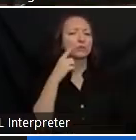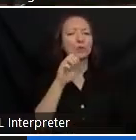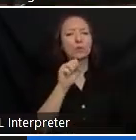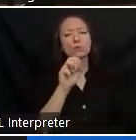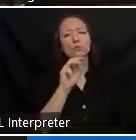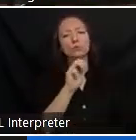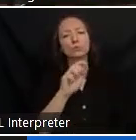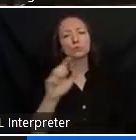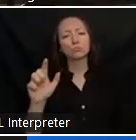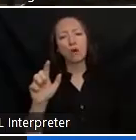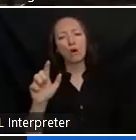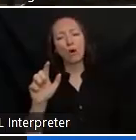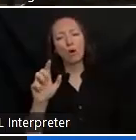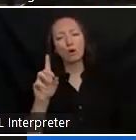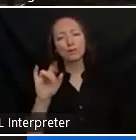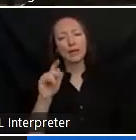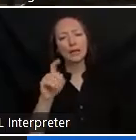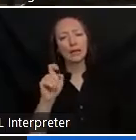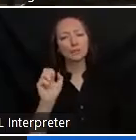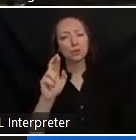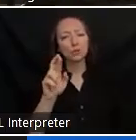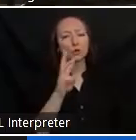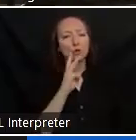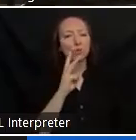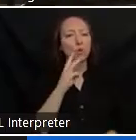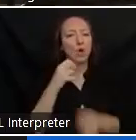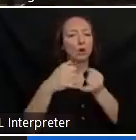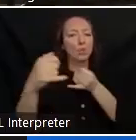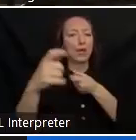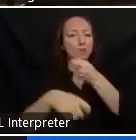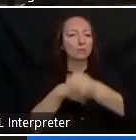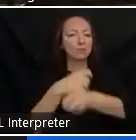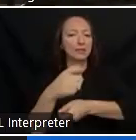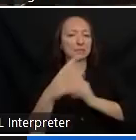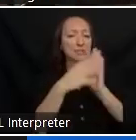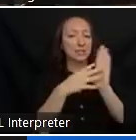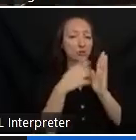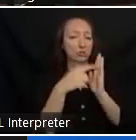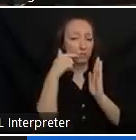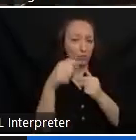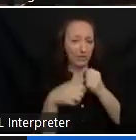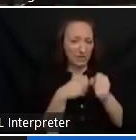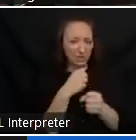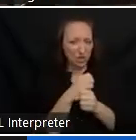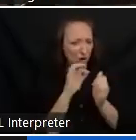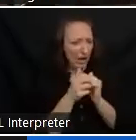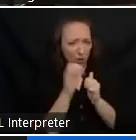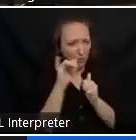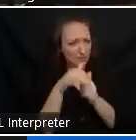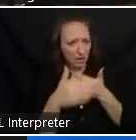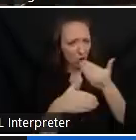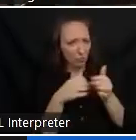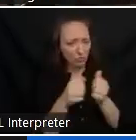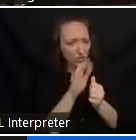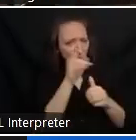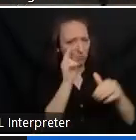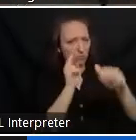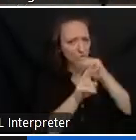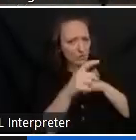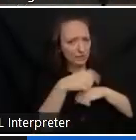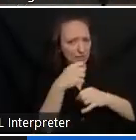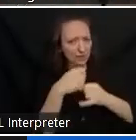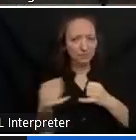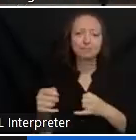line replacement schedule for the year. How's that going against your projected timelines? Small diameter